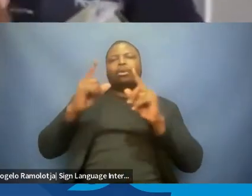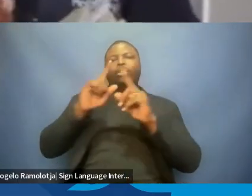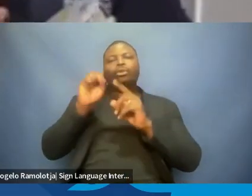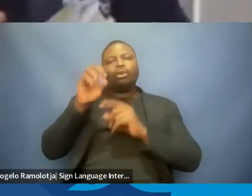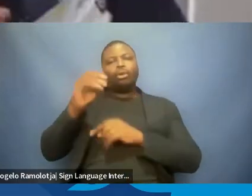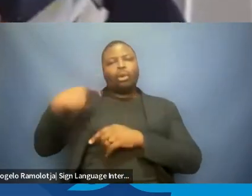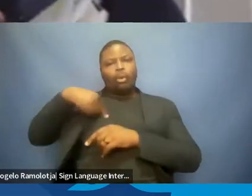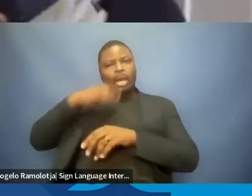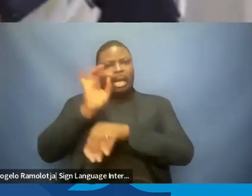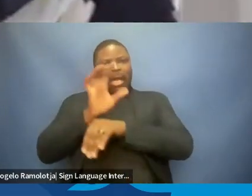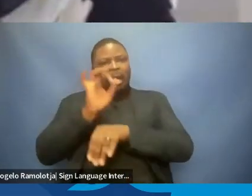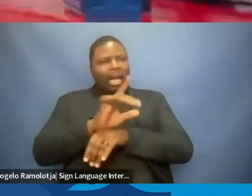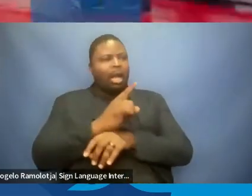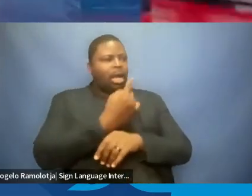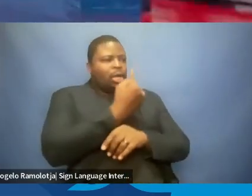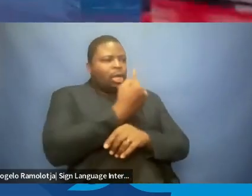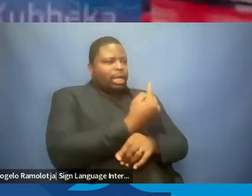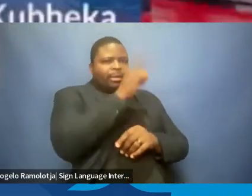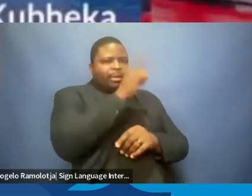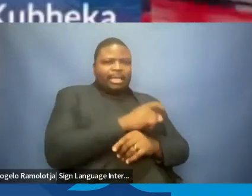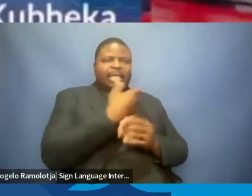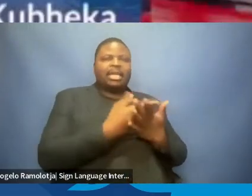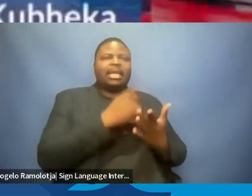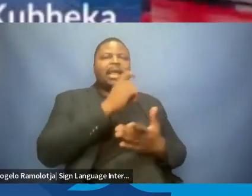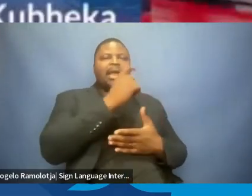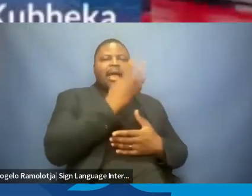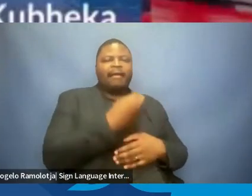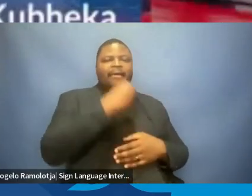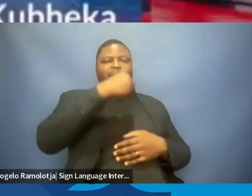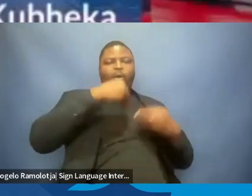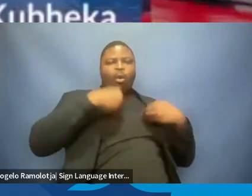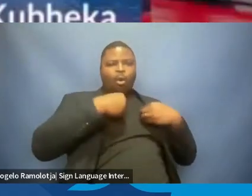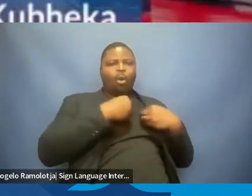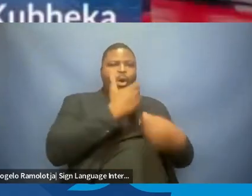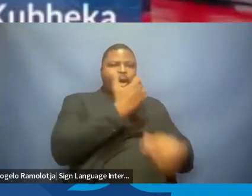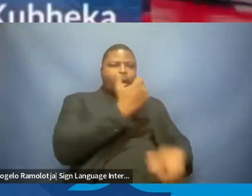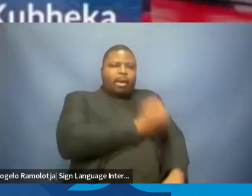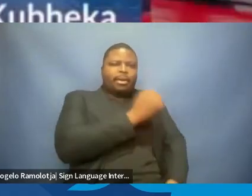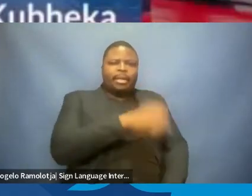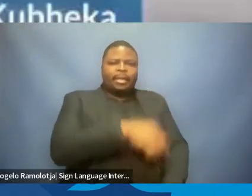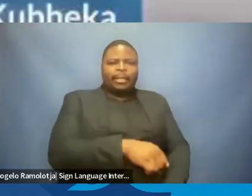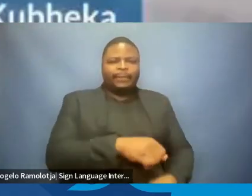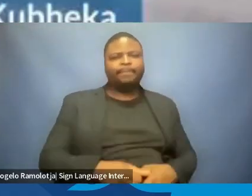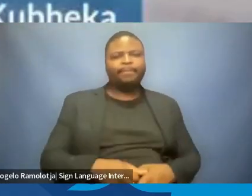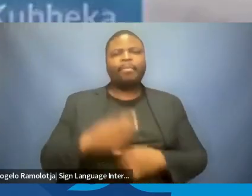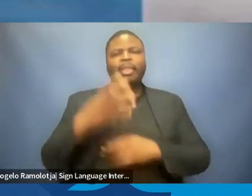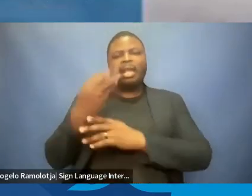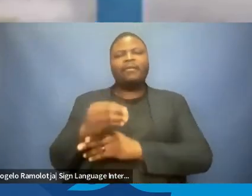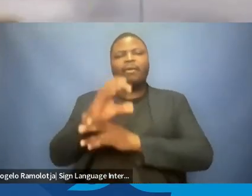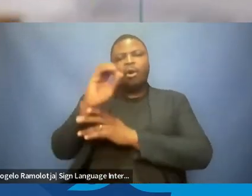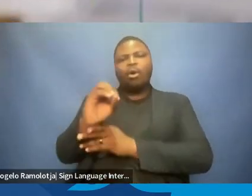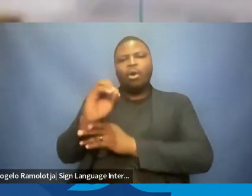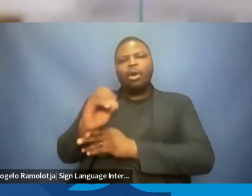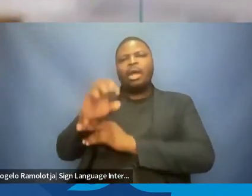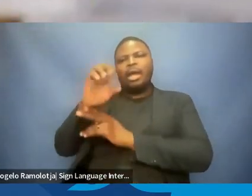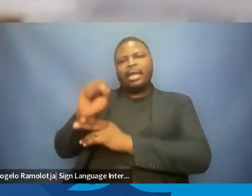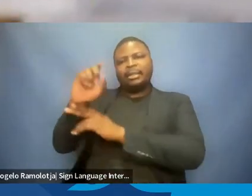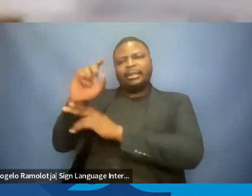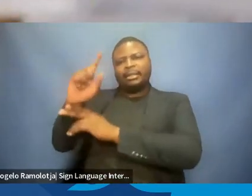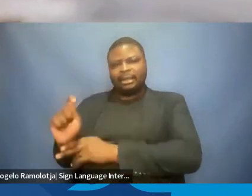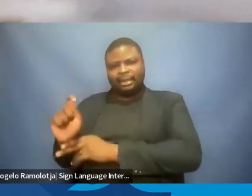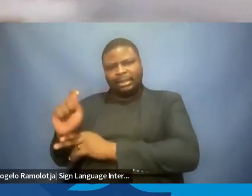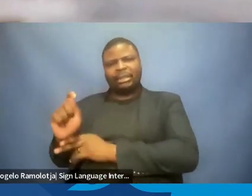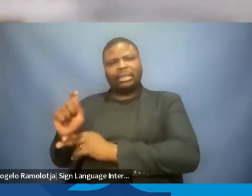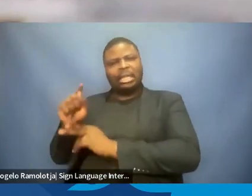Part of the program, we now have OST, which is opioid substitution therapy, whereby we